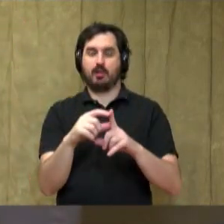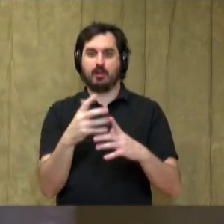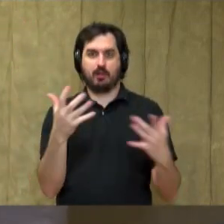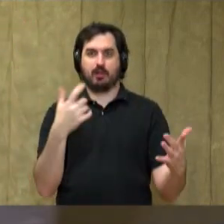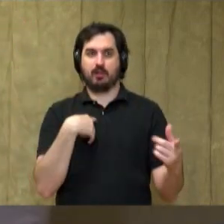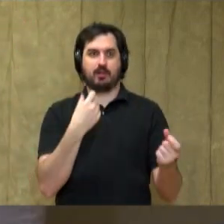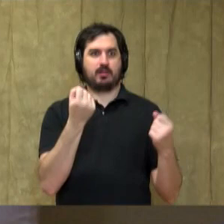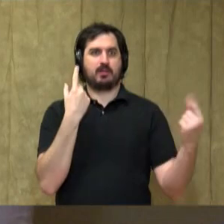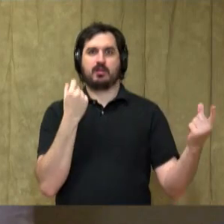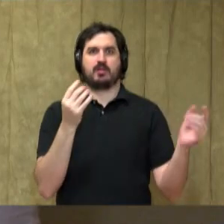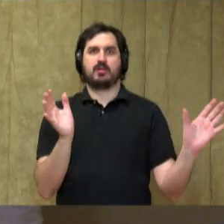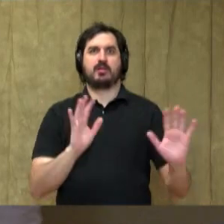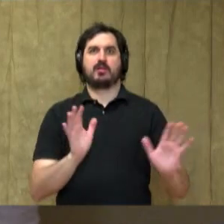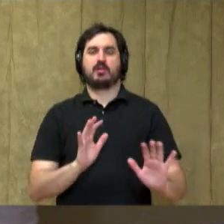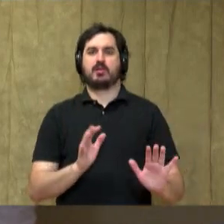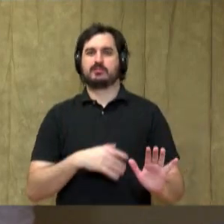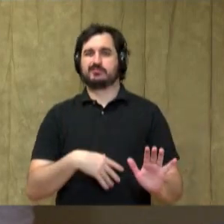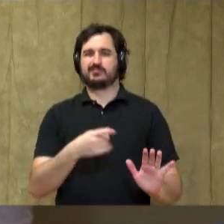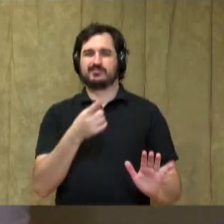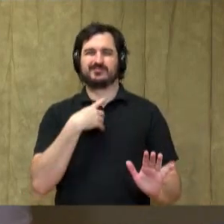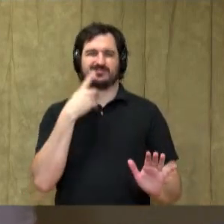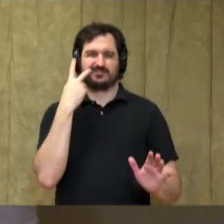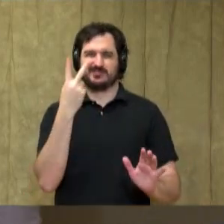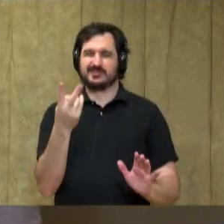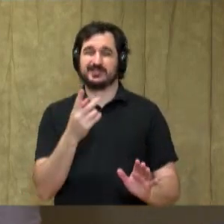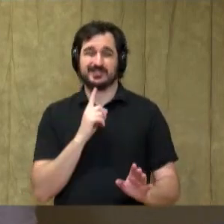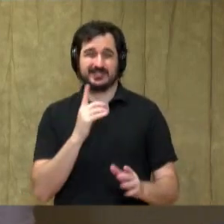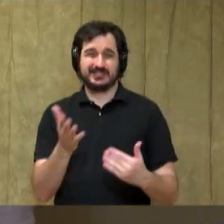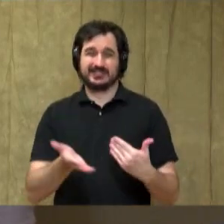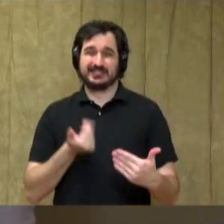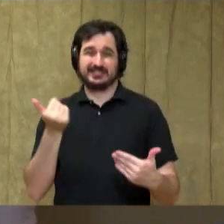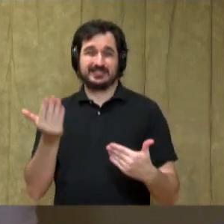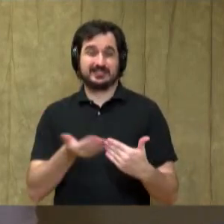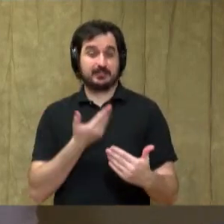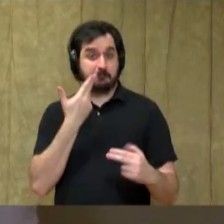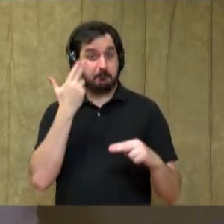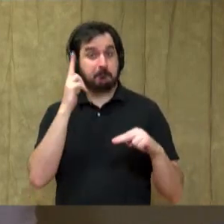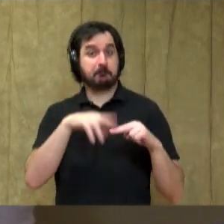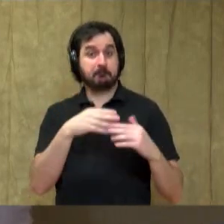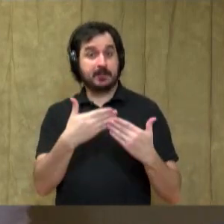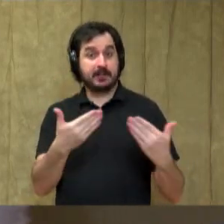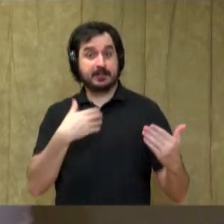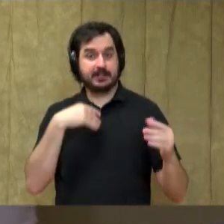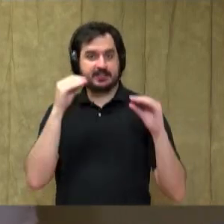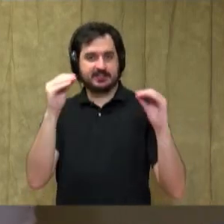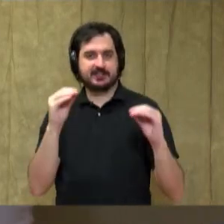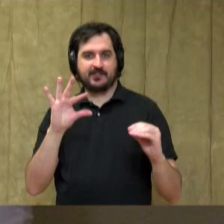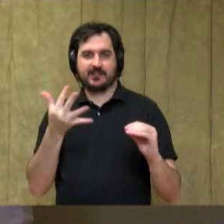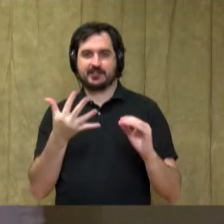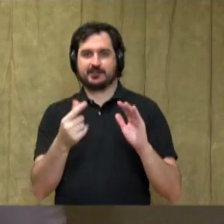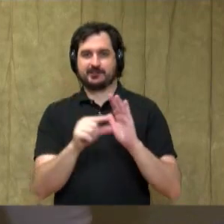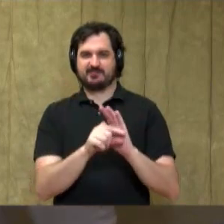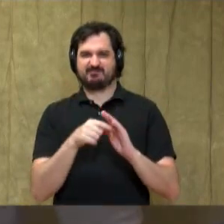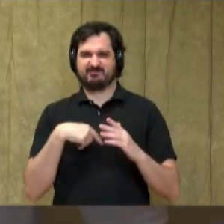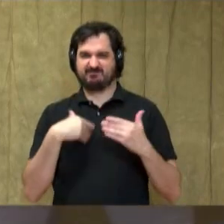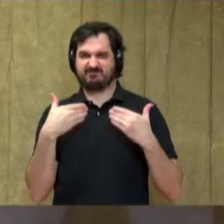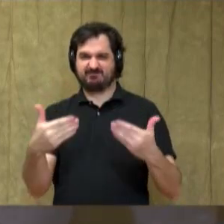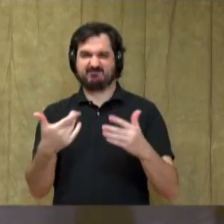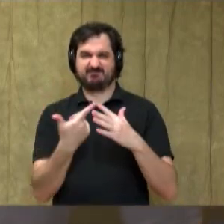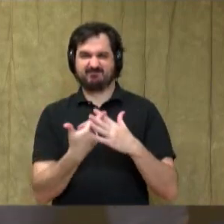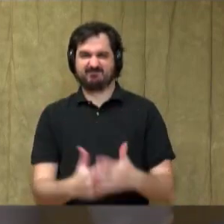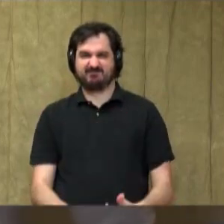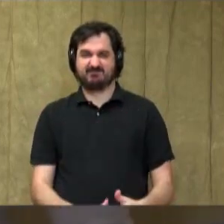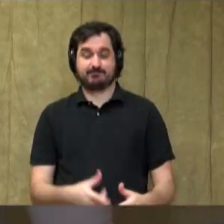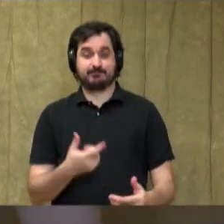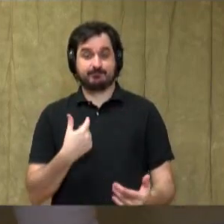this is really one of the easiest things and more fun things that I teach in 5th grade. So let's get started.